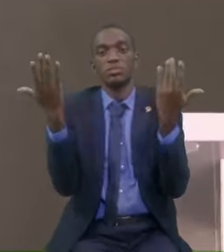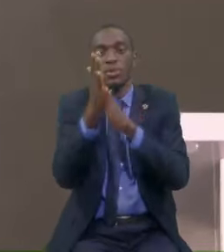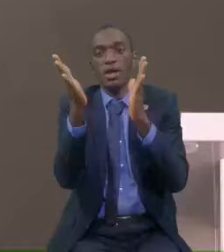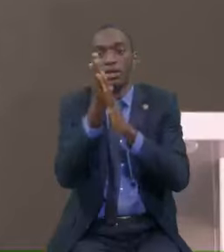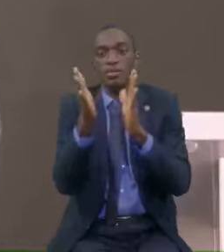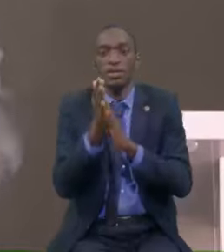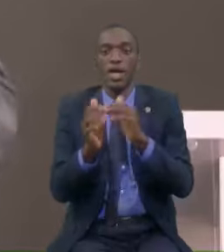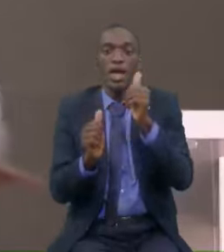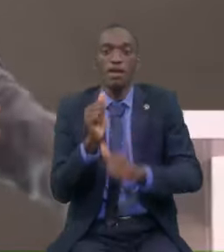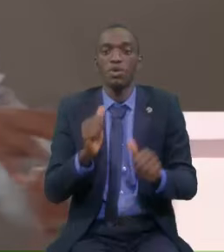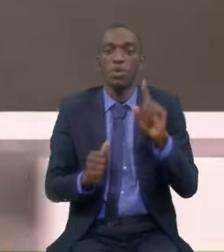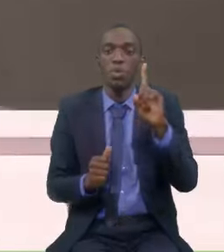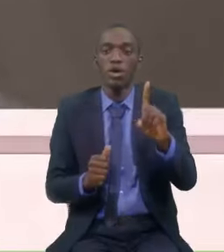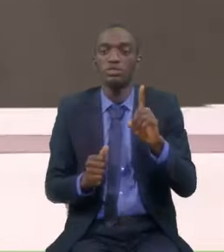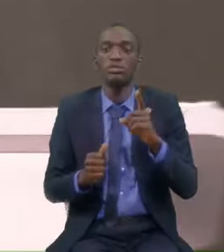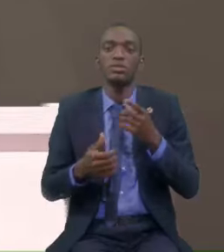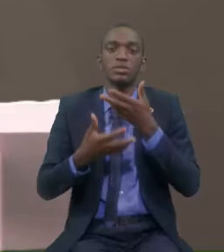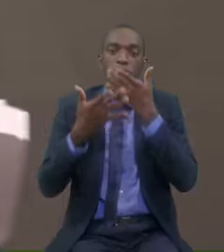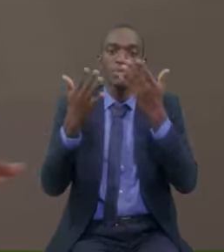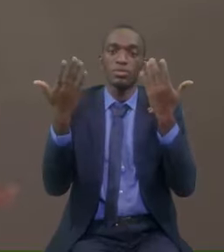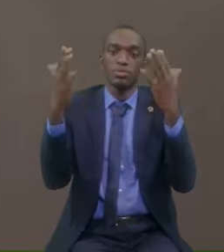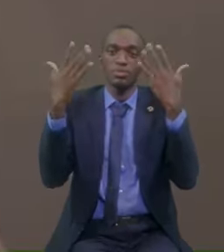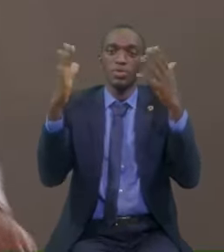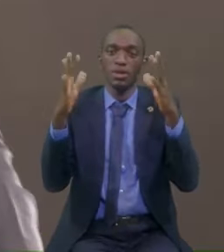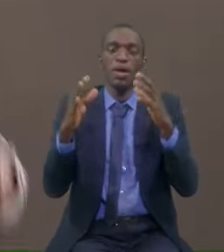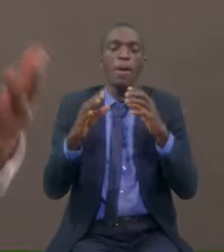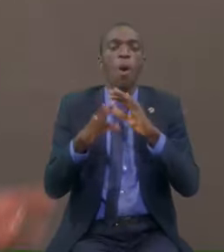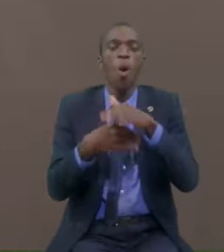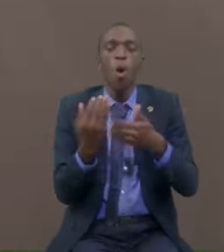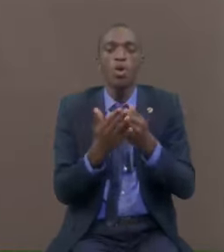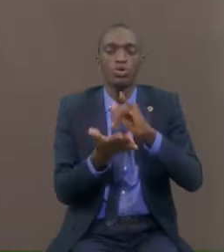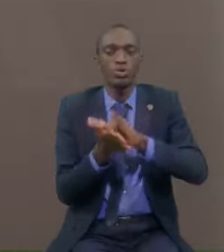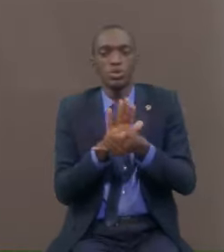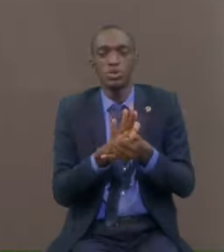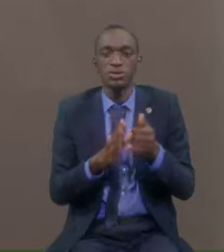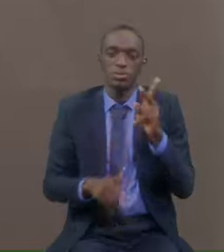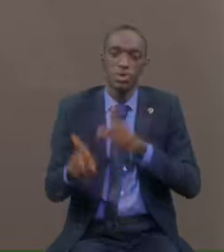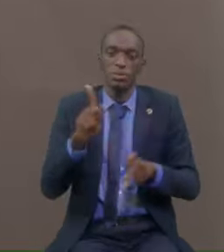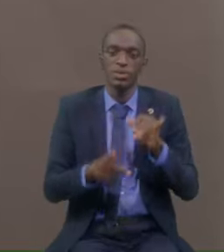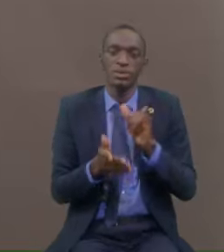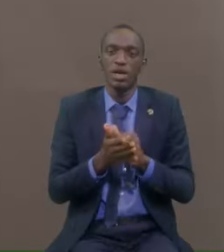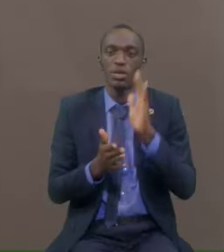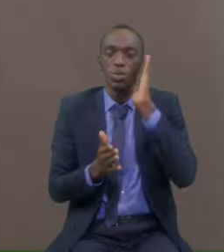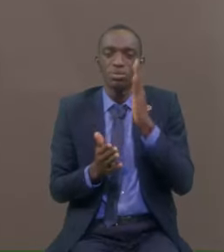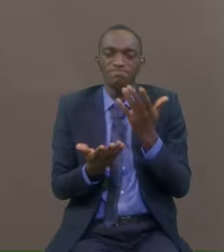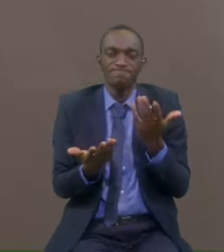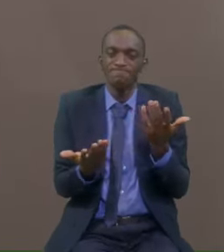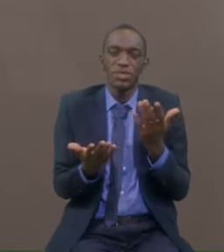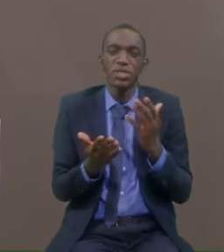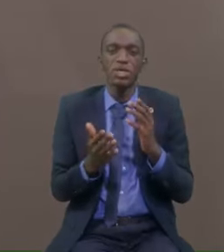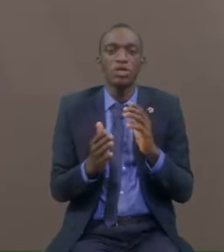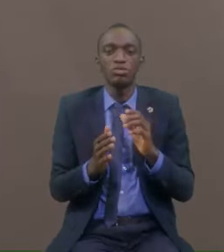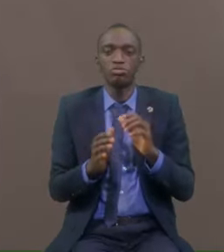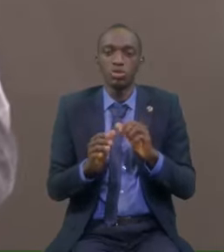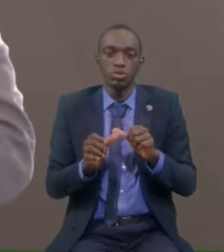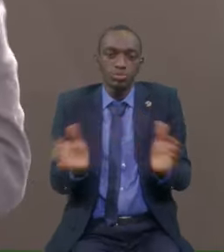But now all those cheer people, all those people that you kind of goad me on, I